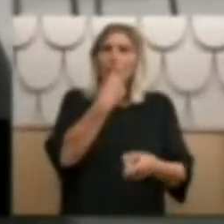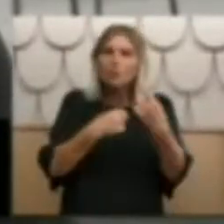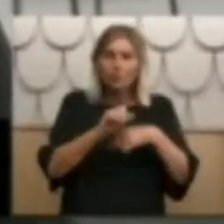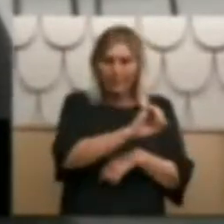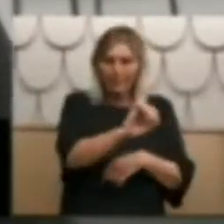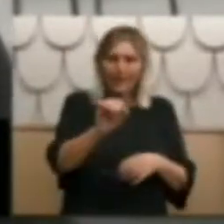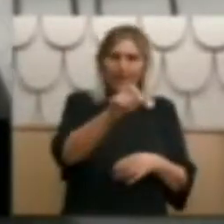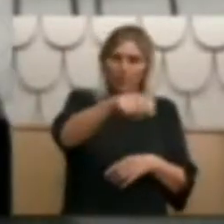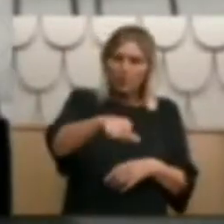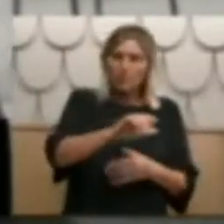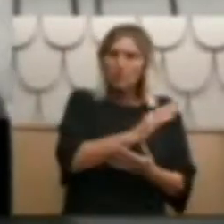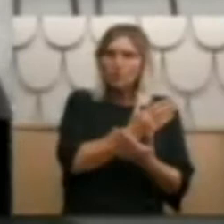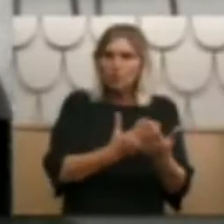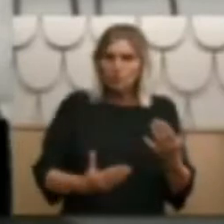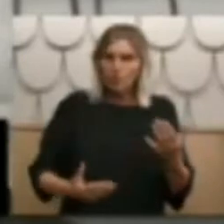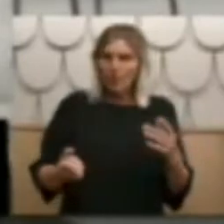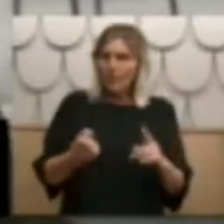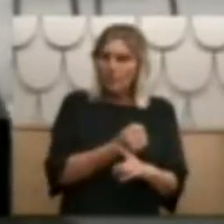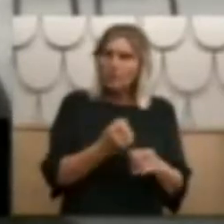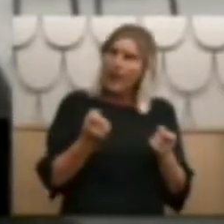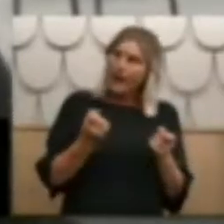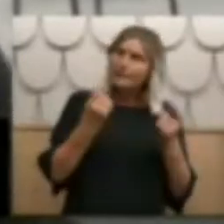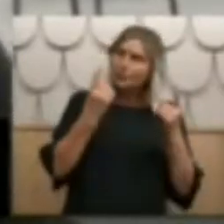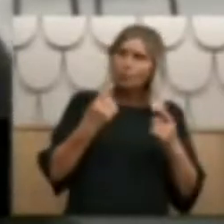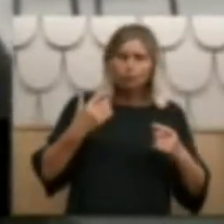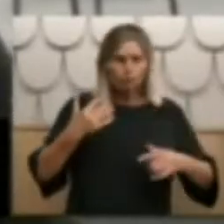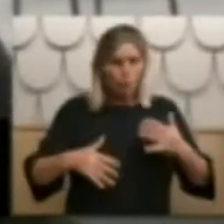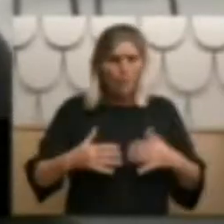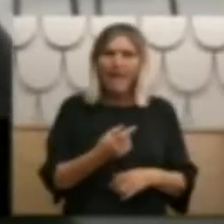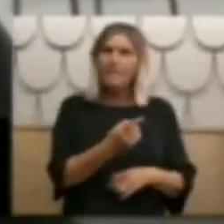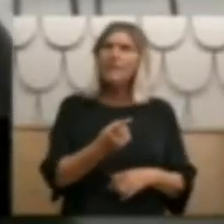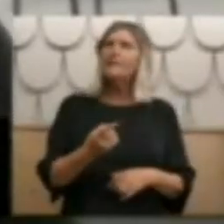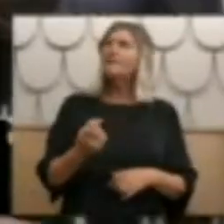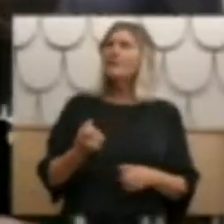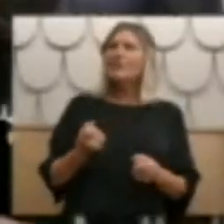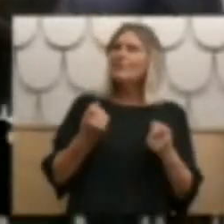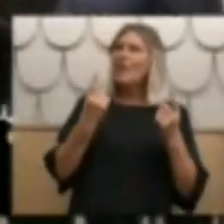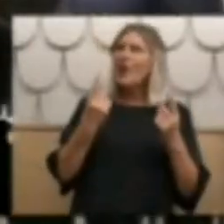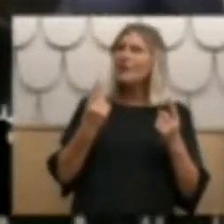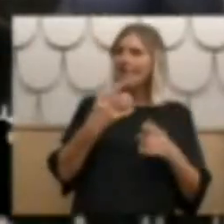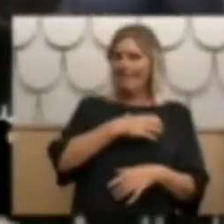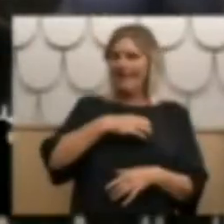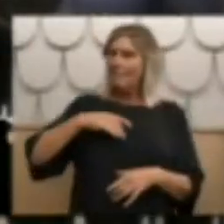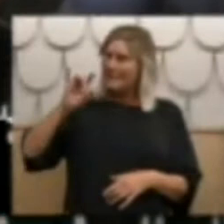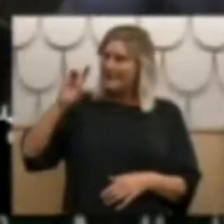understood their trauma very well, she still did not see that actually it was a responsibility of the Crown